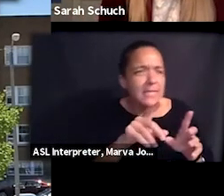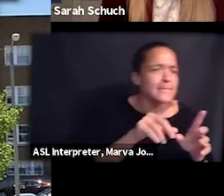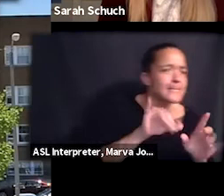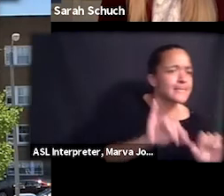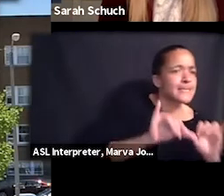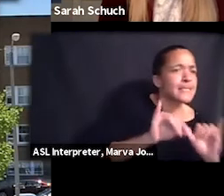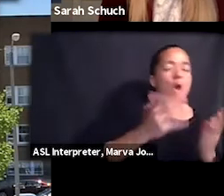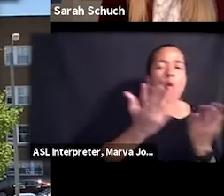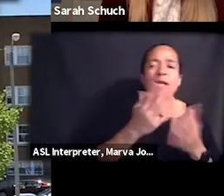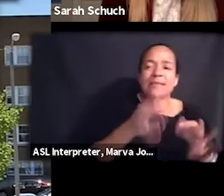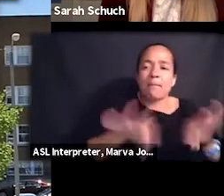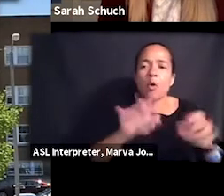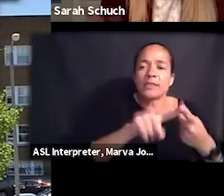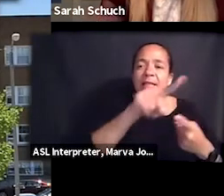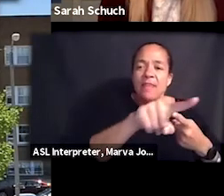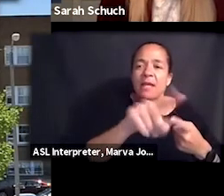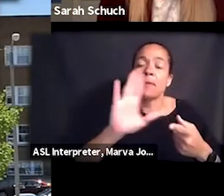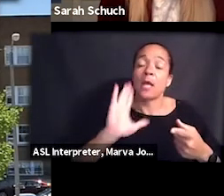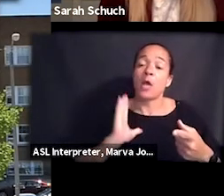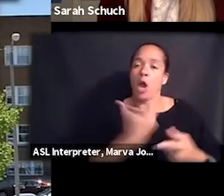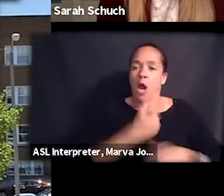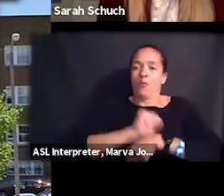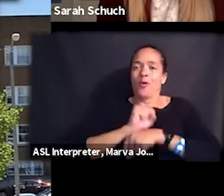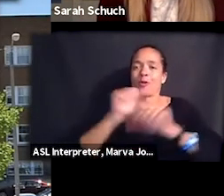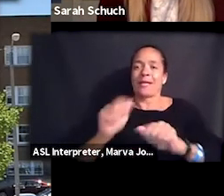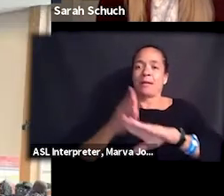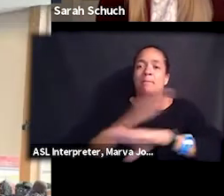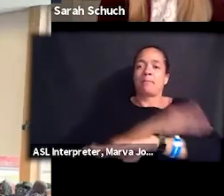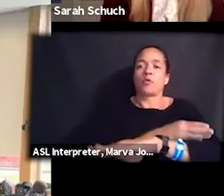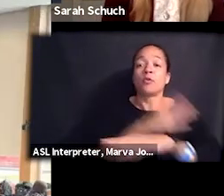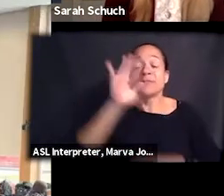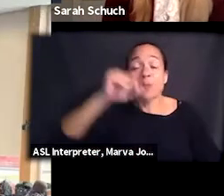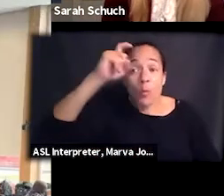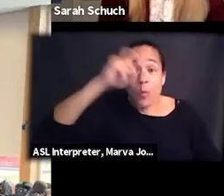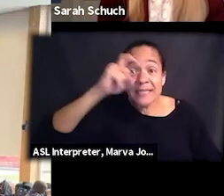So hopefully we can share some wisdom and talk through this together.